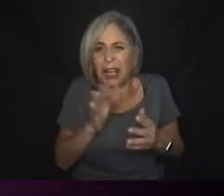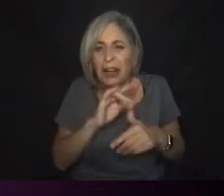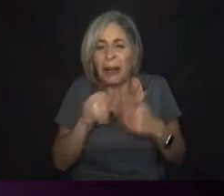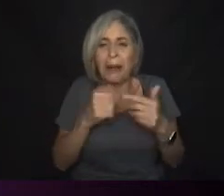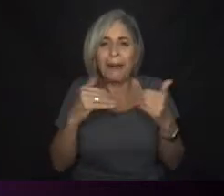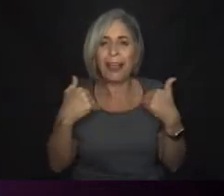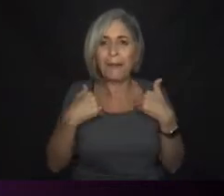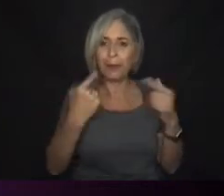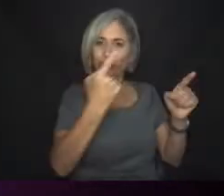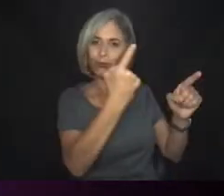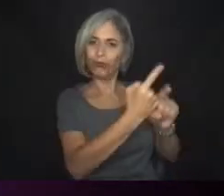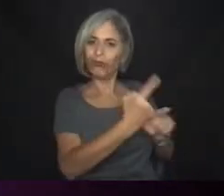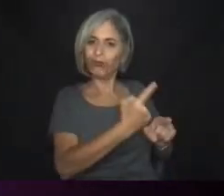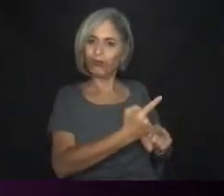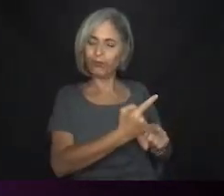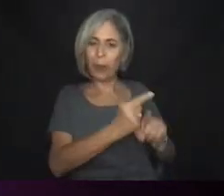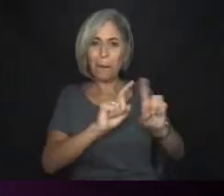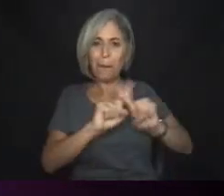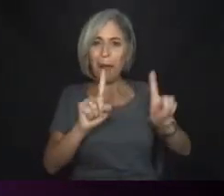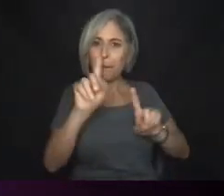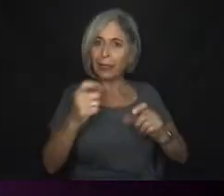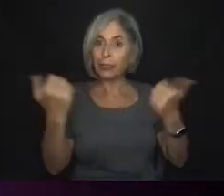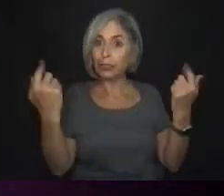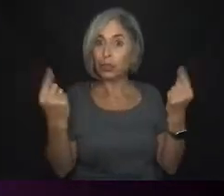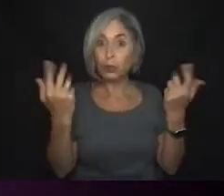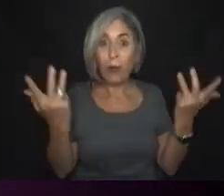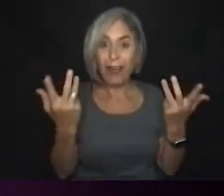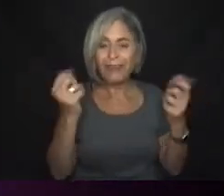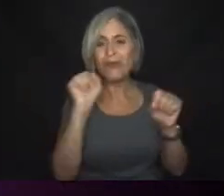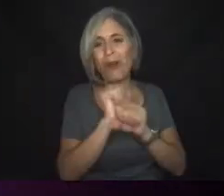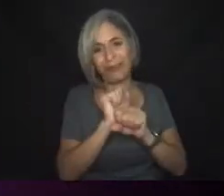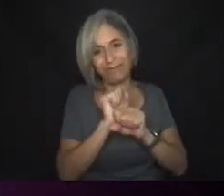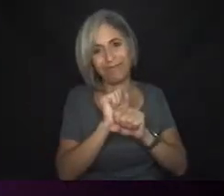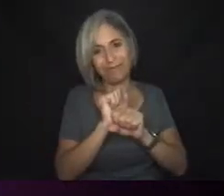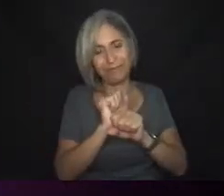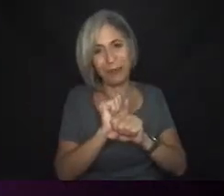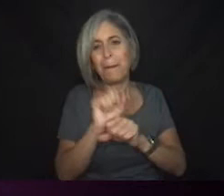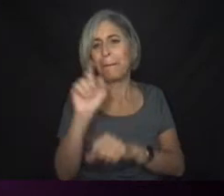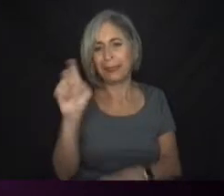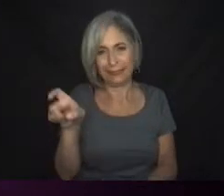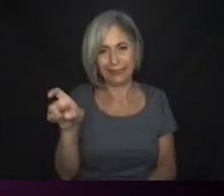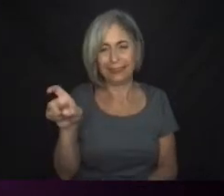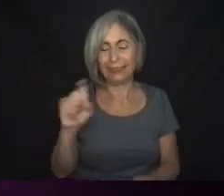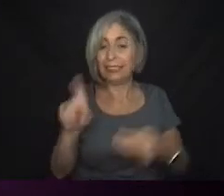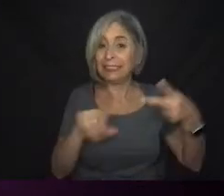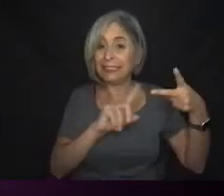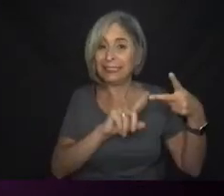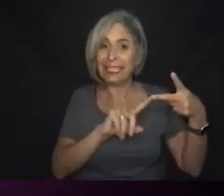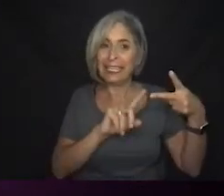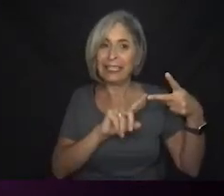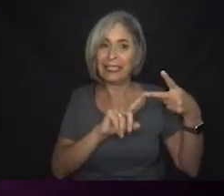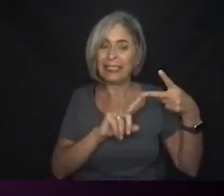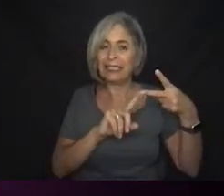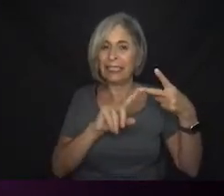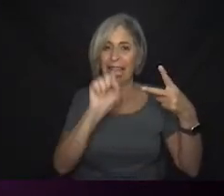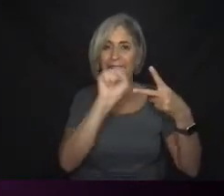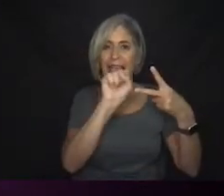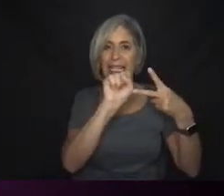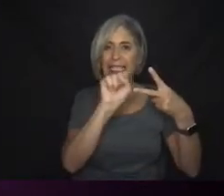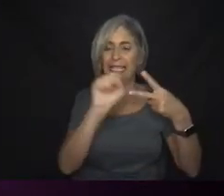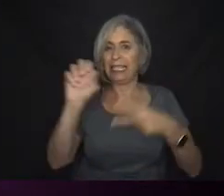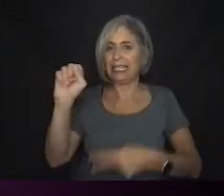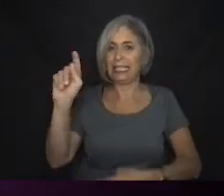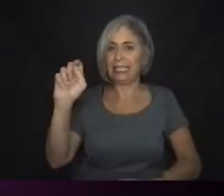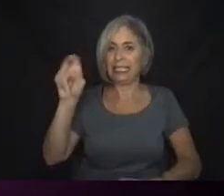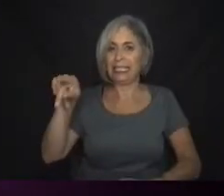having it be right, but it has to work. You're tracking with that, it's just something that works. Second, I call it startup scale. This is where you have